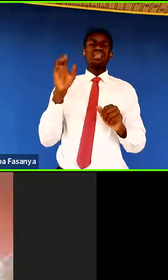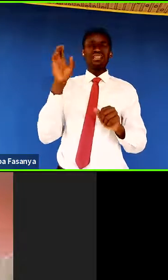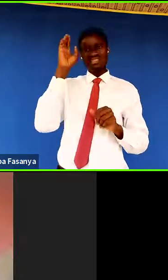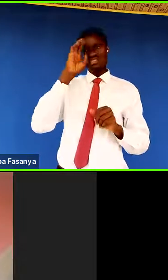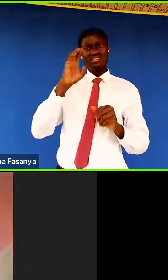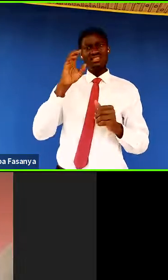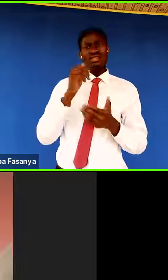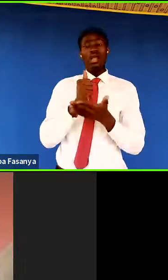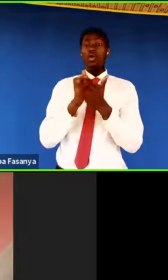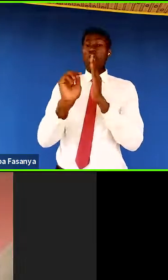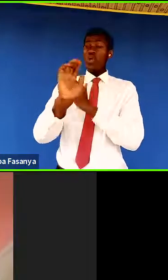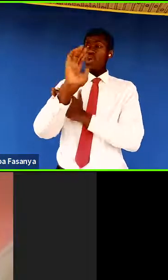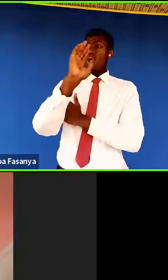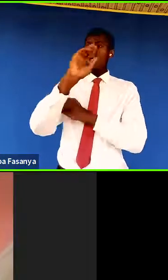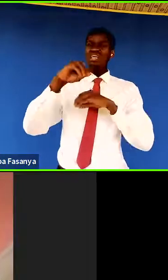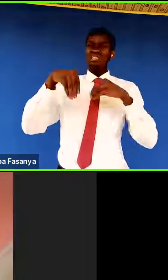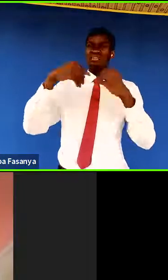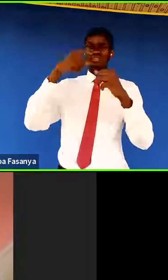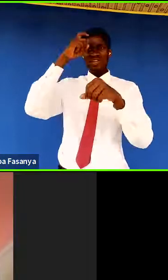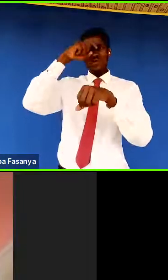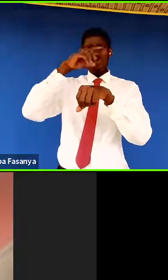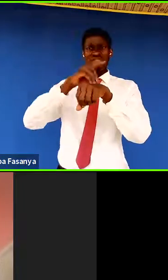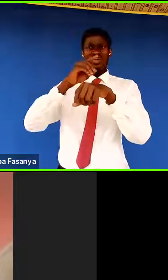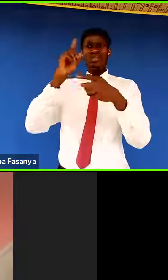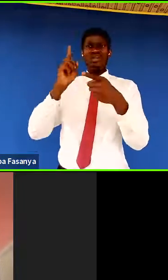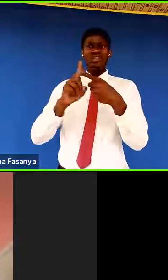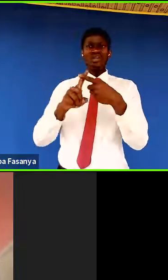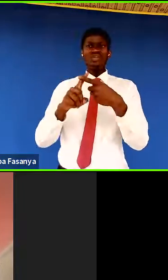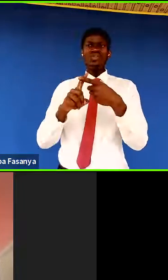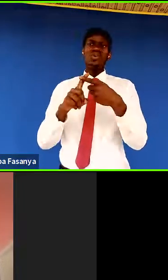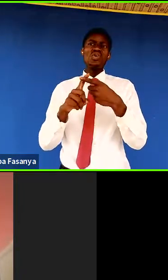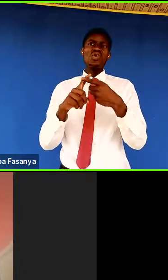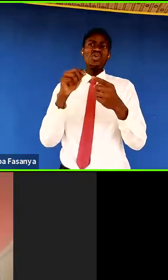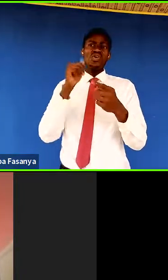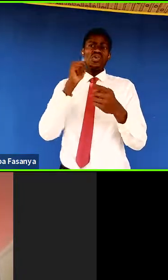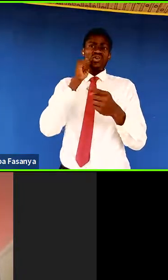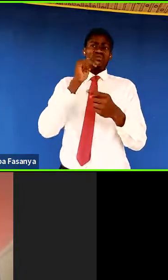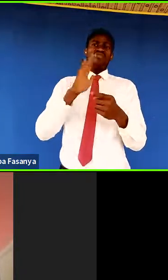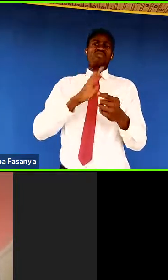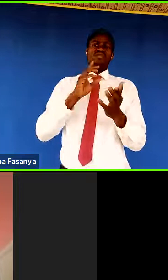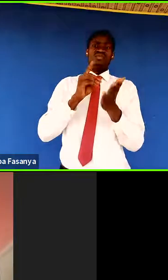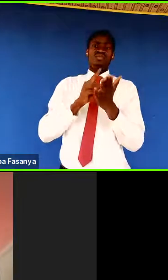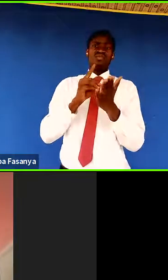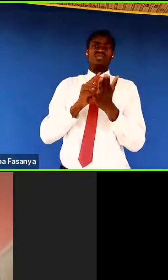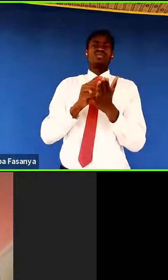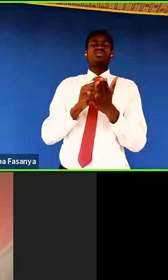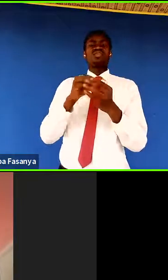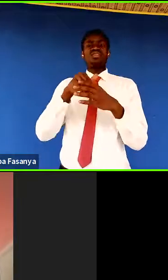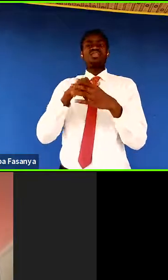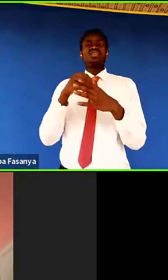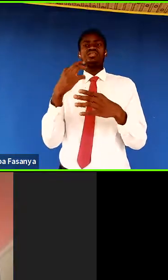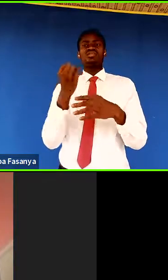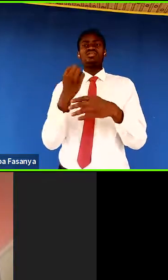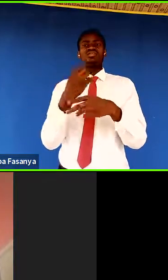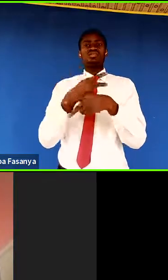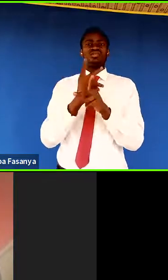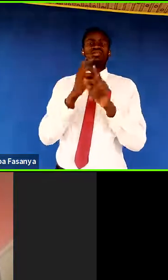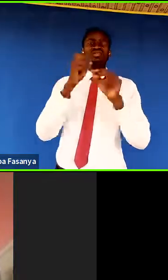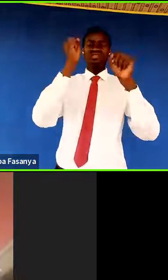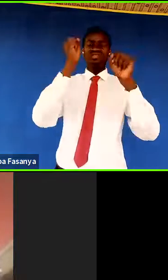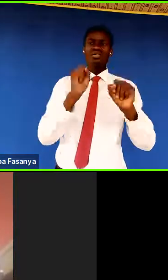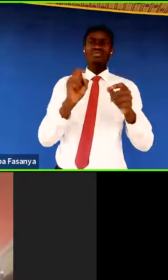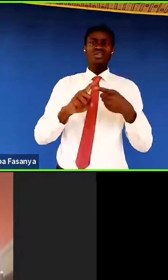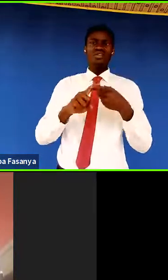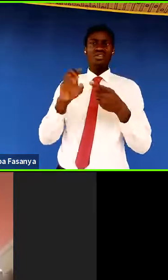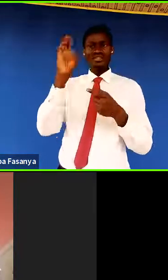wisdom to gynecologists and obstetricians to help us for this, and so we can seek help whenever, if we are in this, if we fall